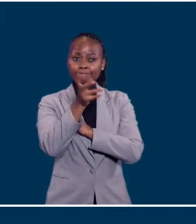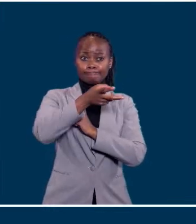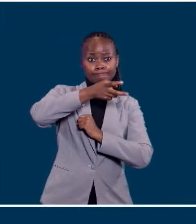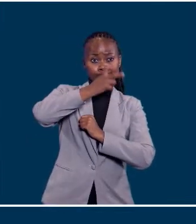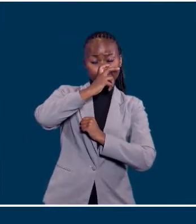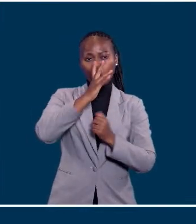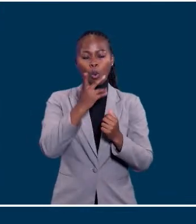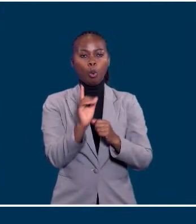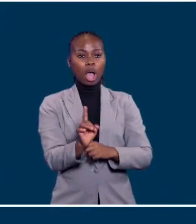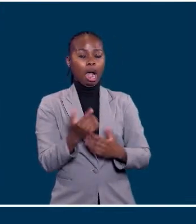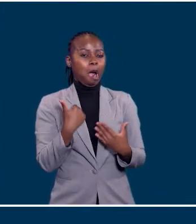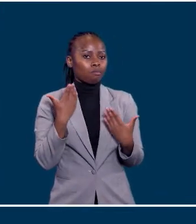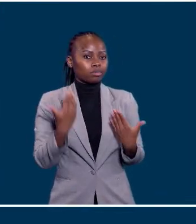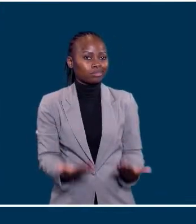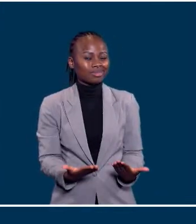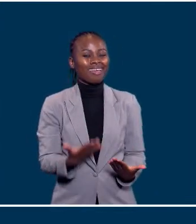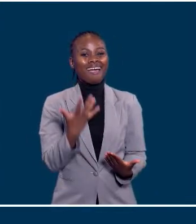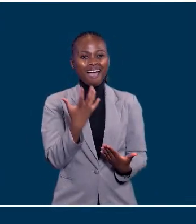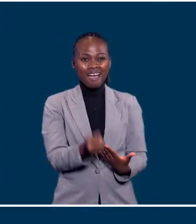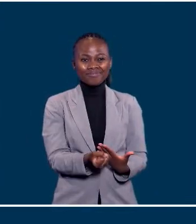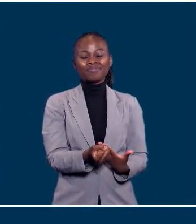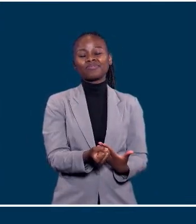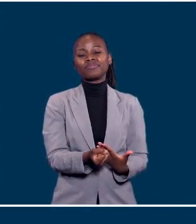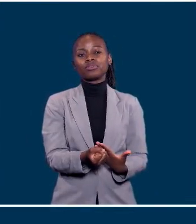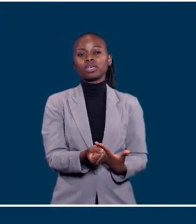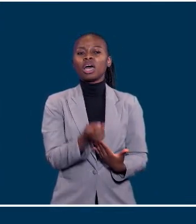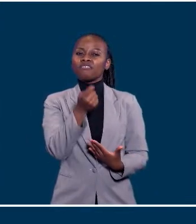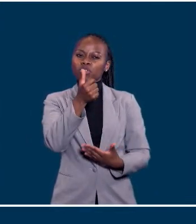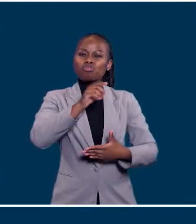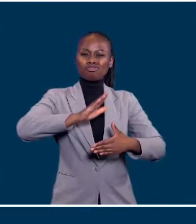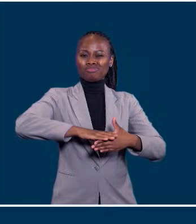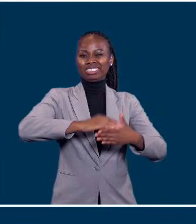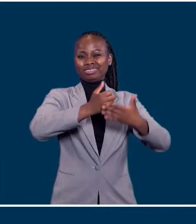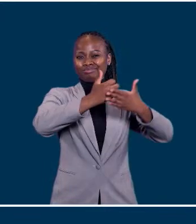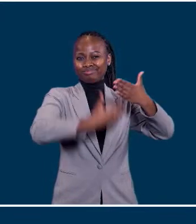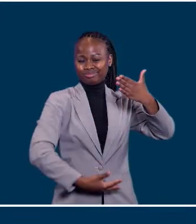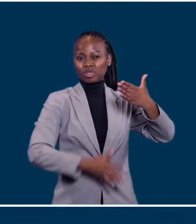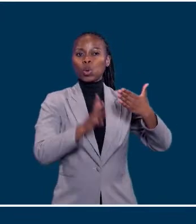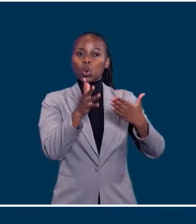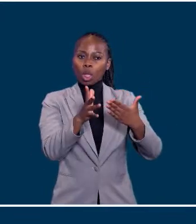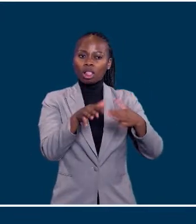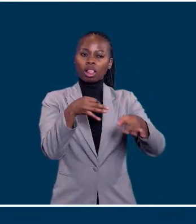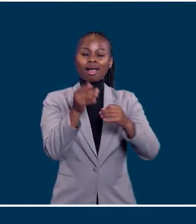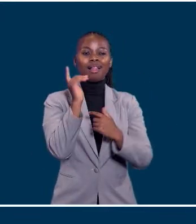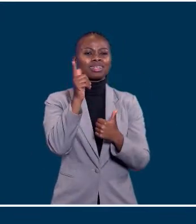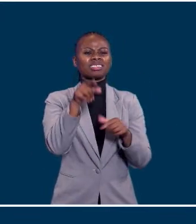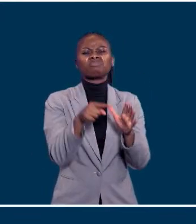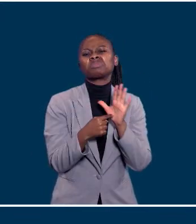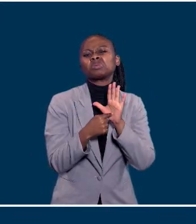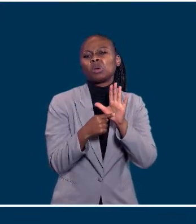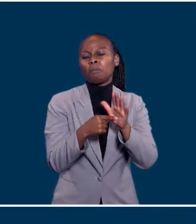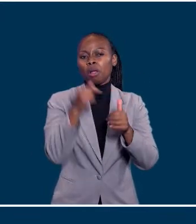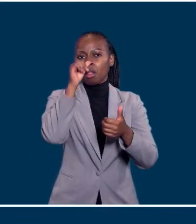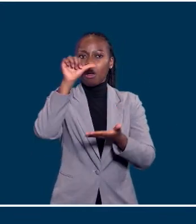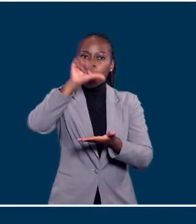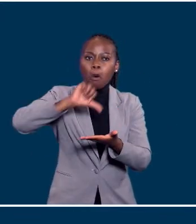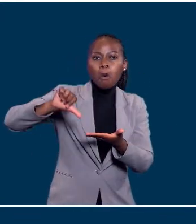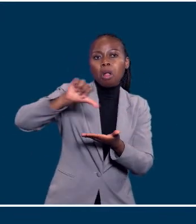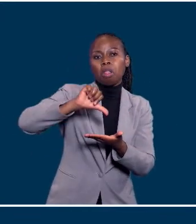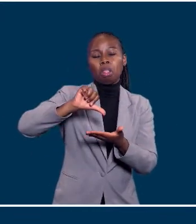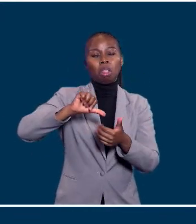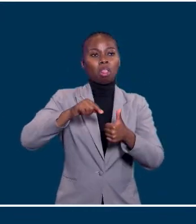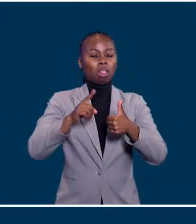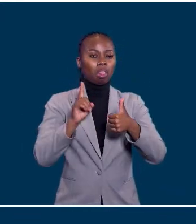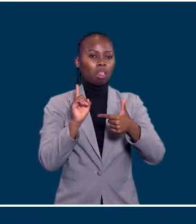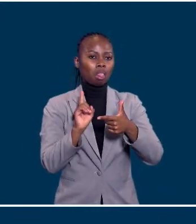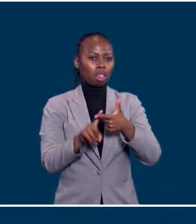are some things leaning against this, and we can talk about them later. For instance, oil prices have come out quite a lot lower recently, and that